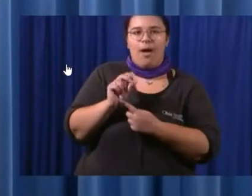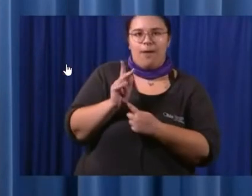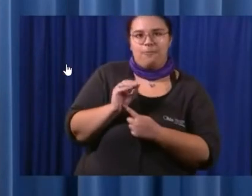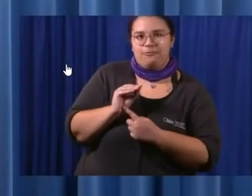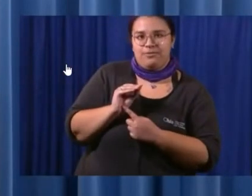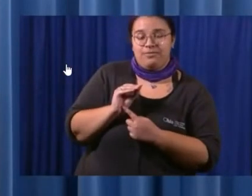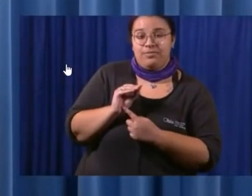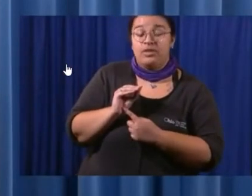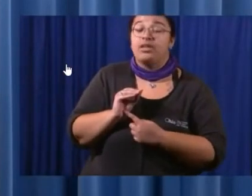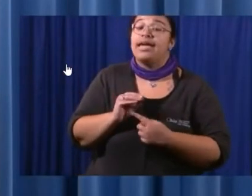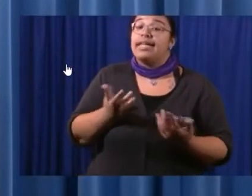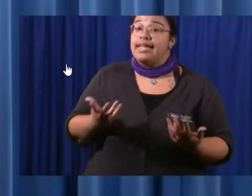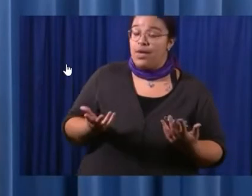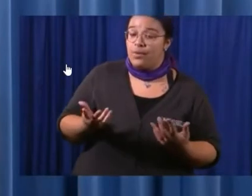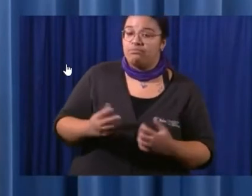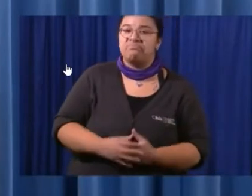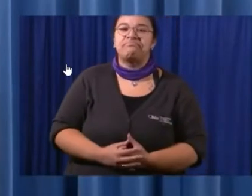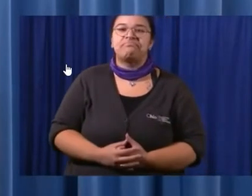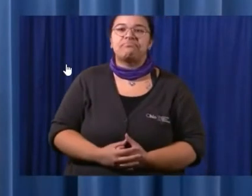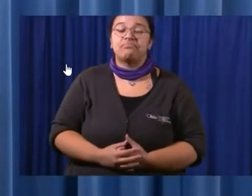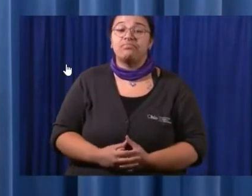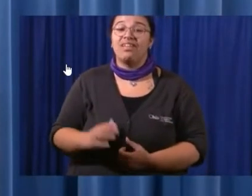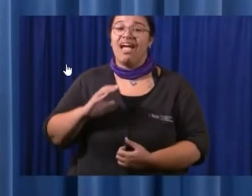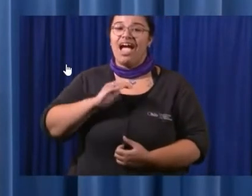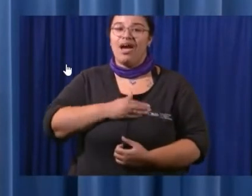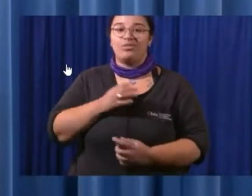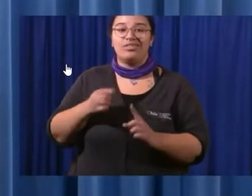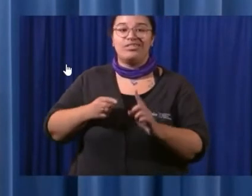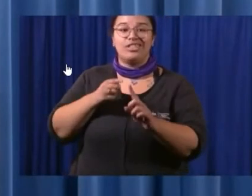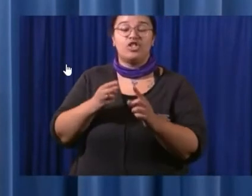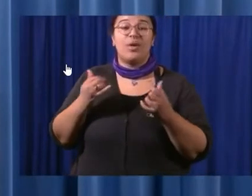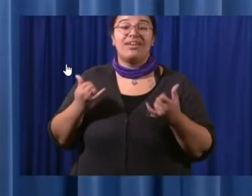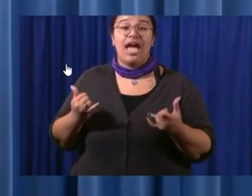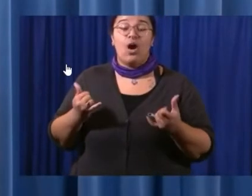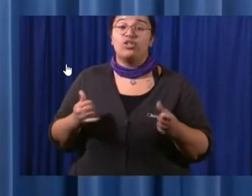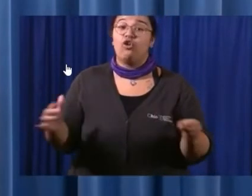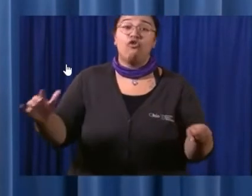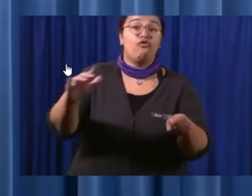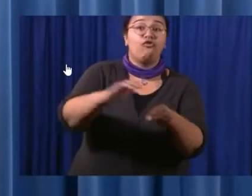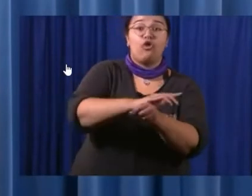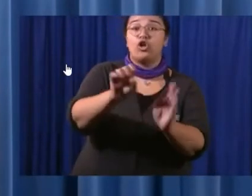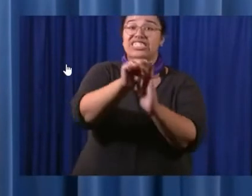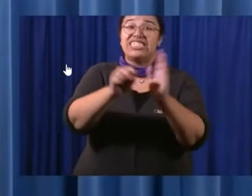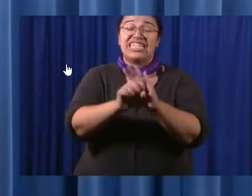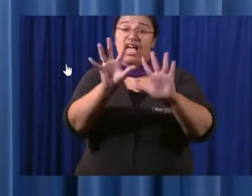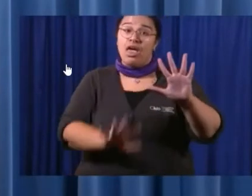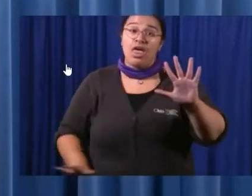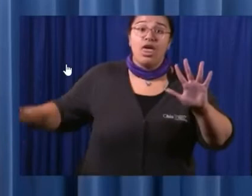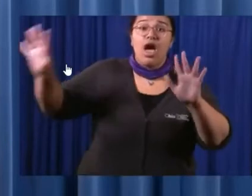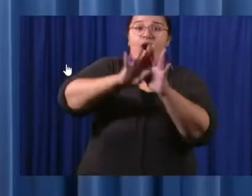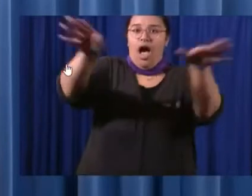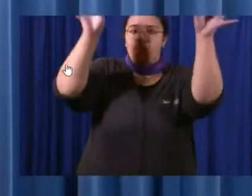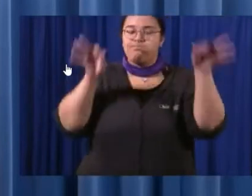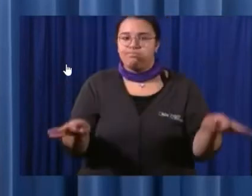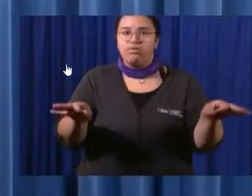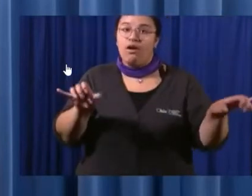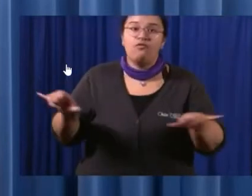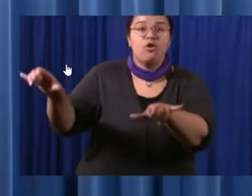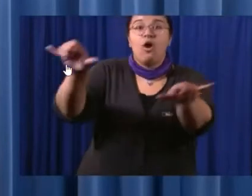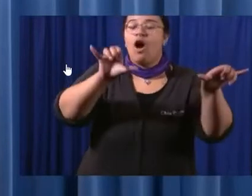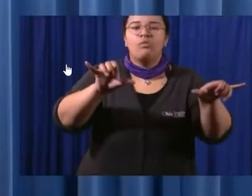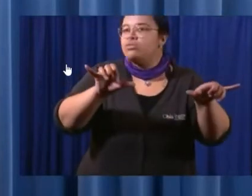will be taken, at least it's our intention now, to take those on a county-by-county basis. You've already